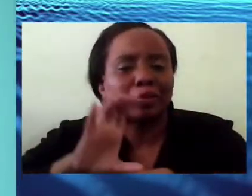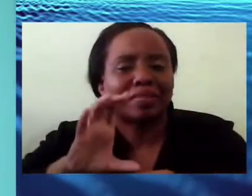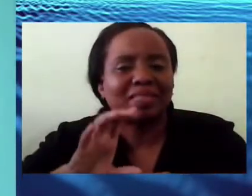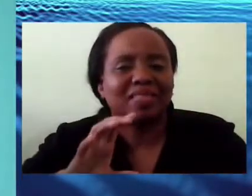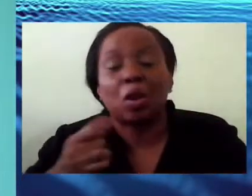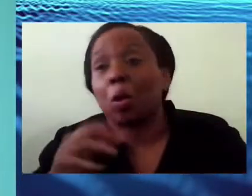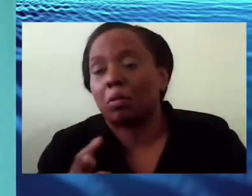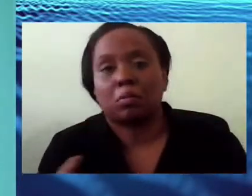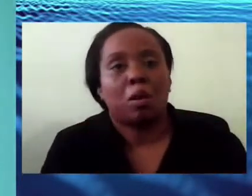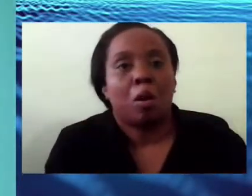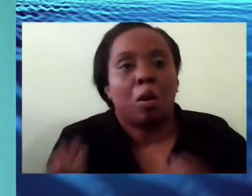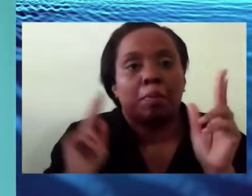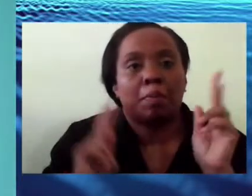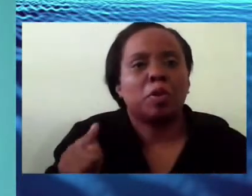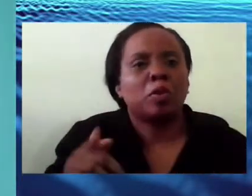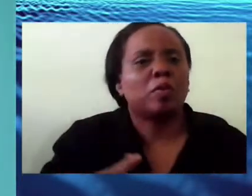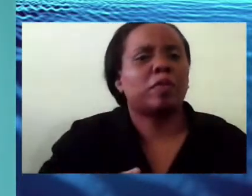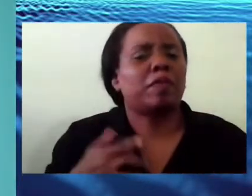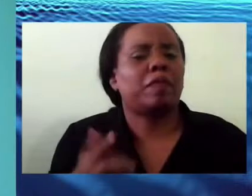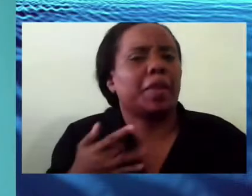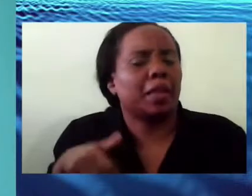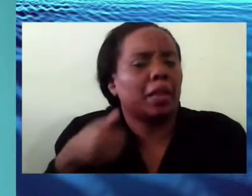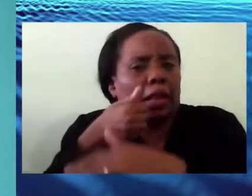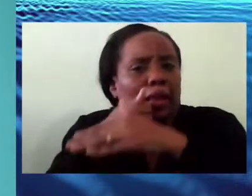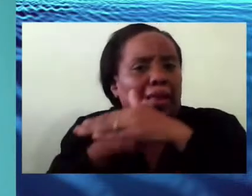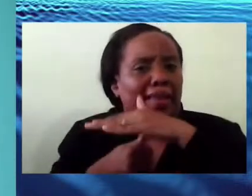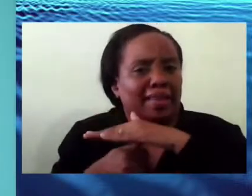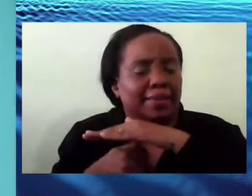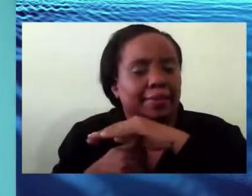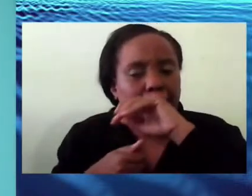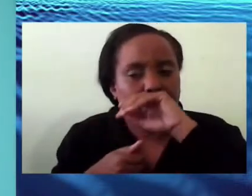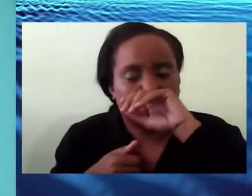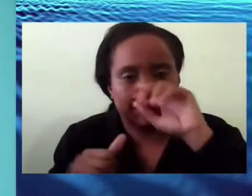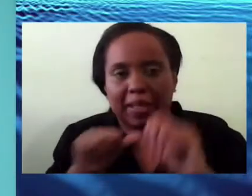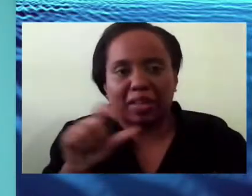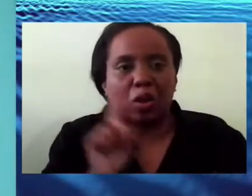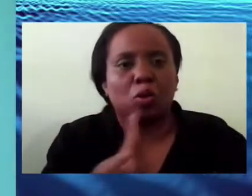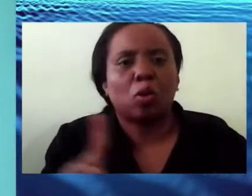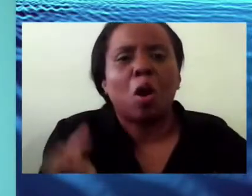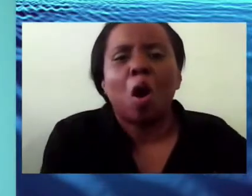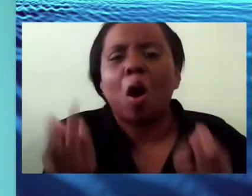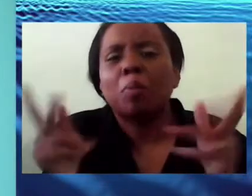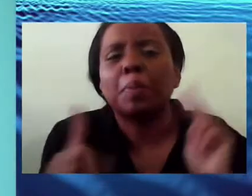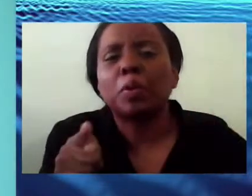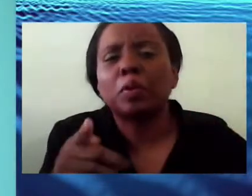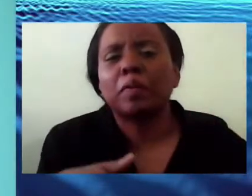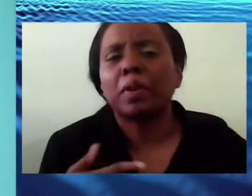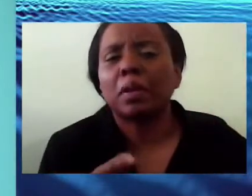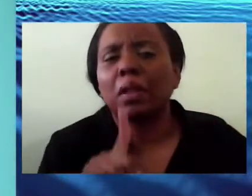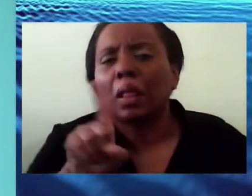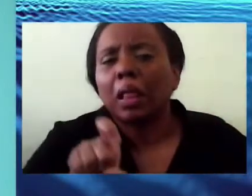come forward or that you believe may be keeping themselves away from presenting for testing?